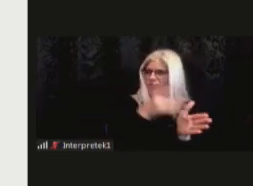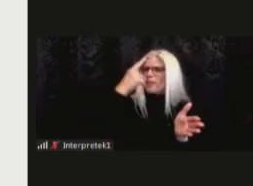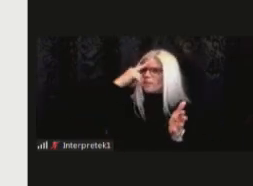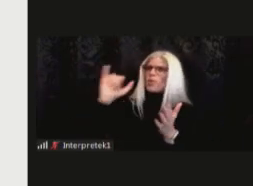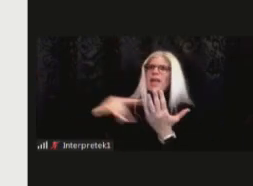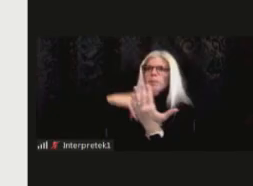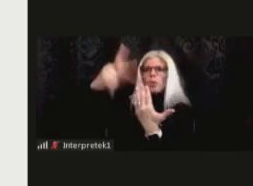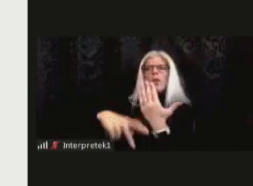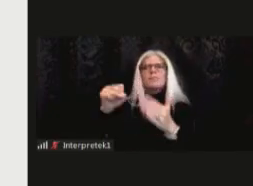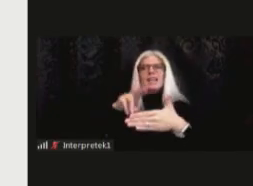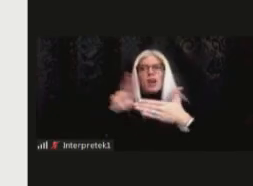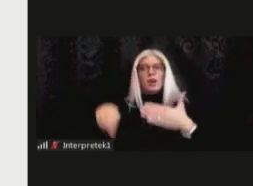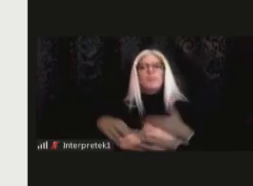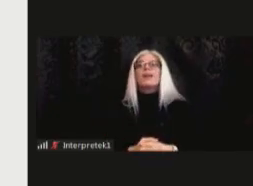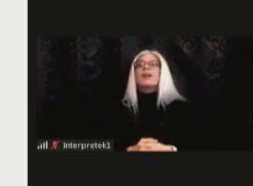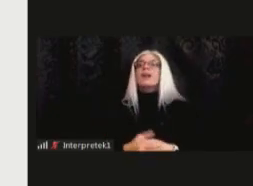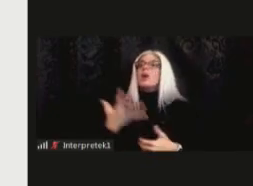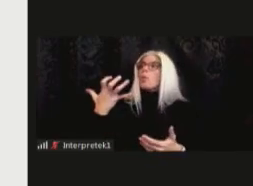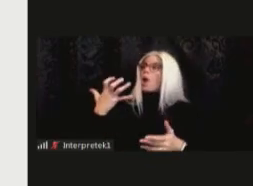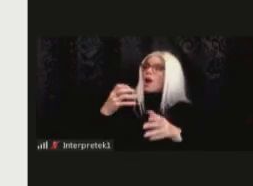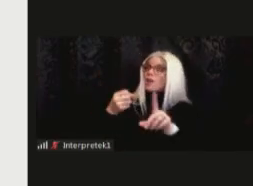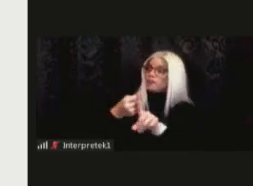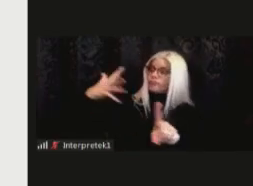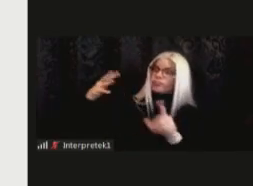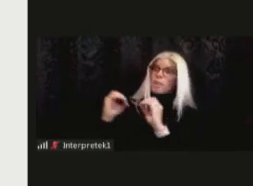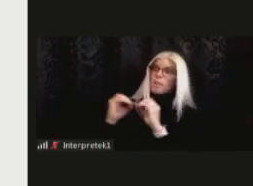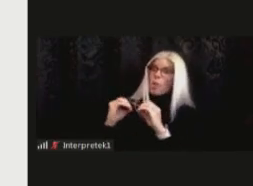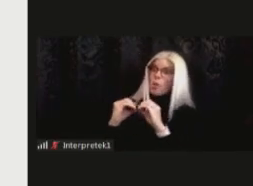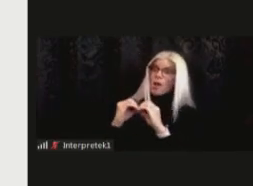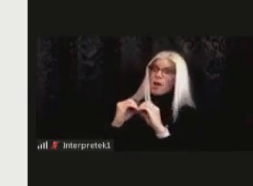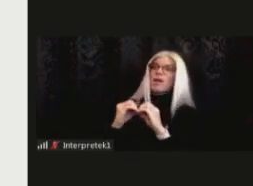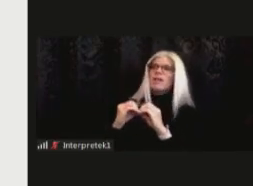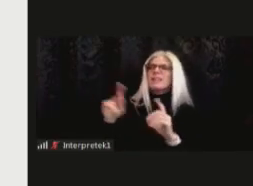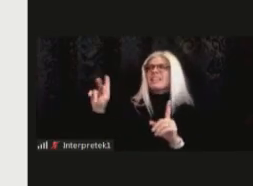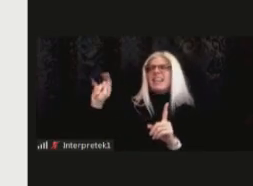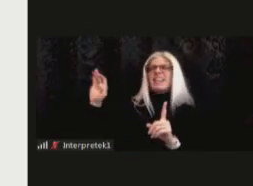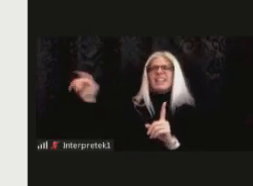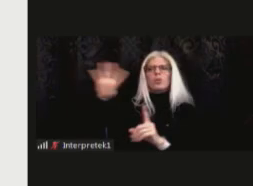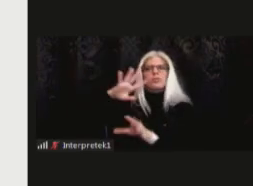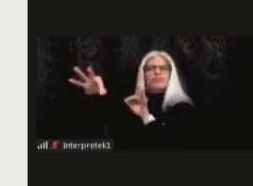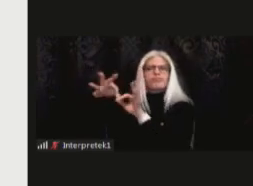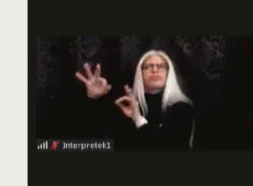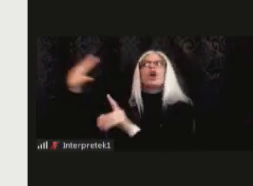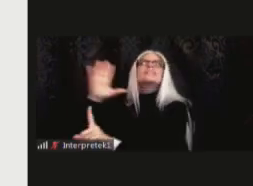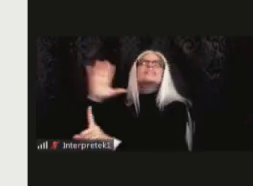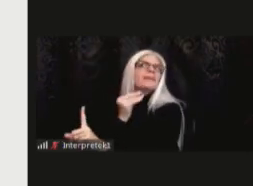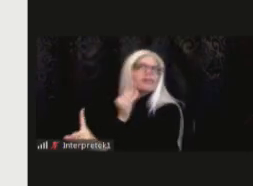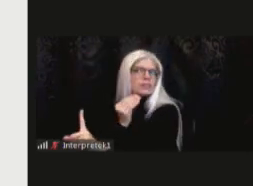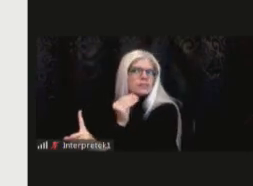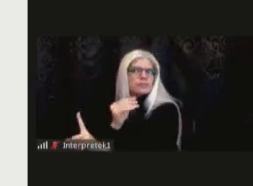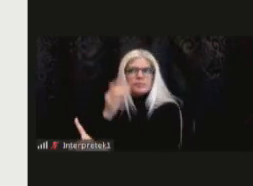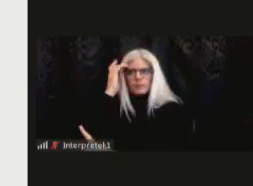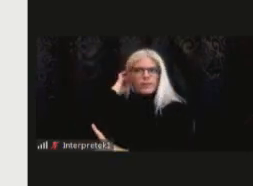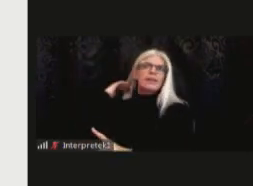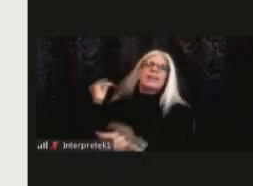this analysis process, Katie will now share her experience utilizing these tools during our group time in the Lectio Institute.